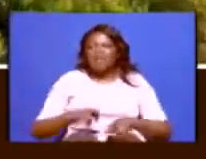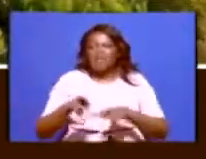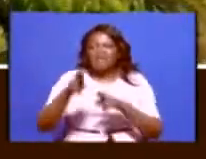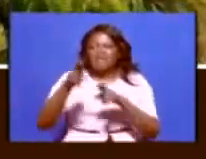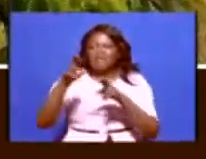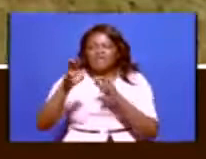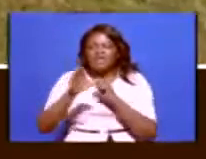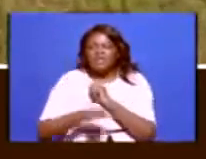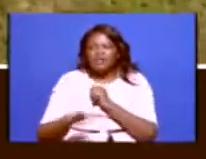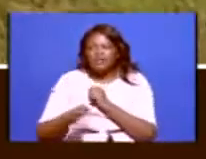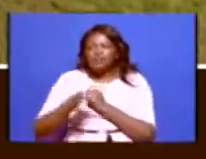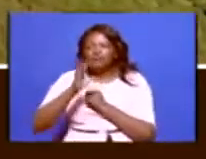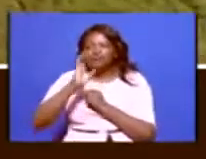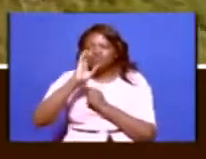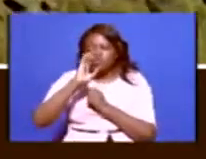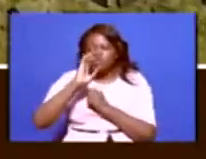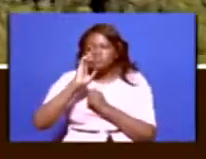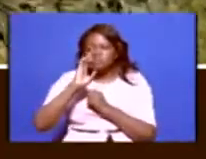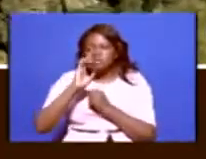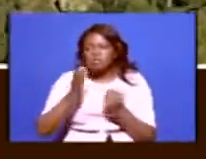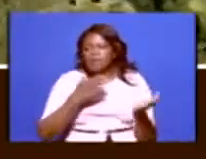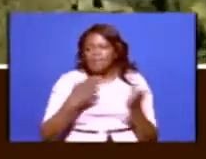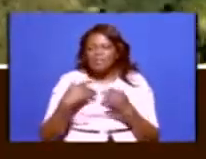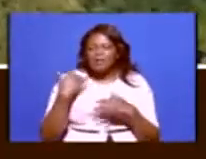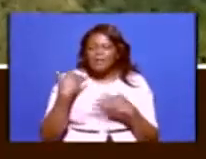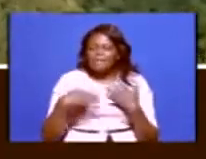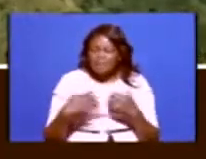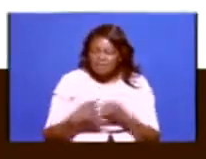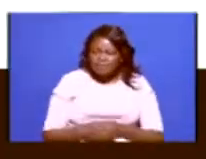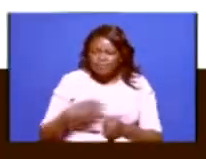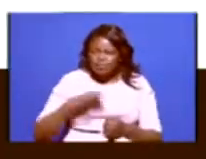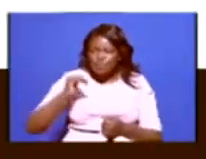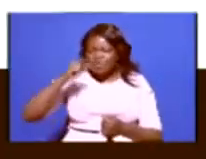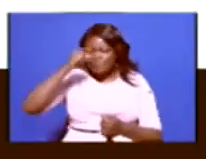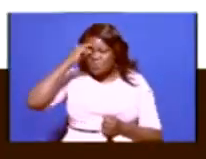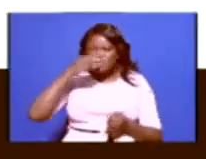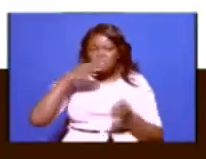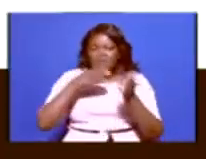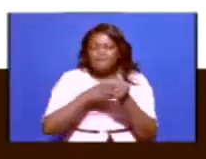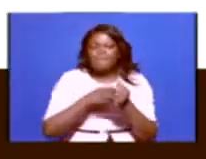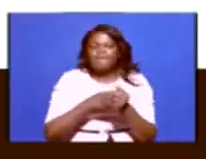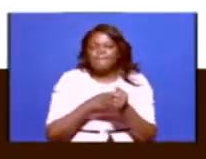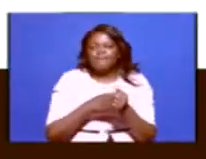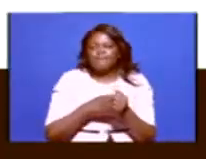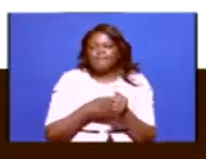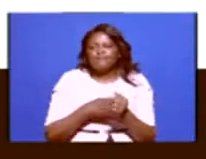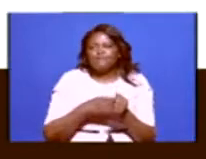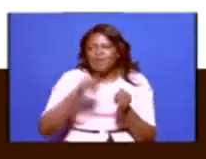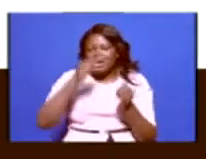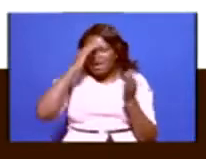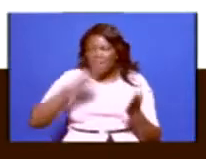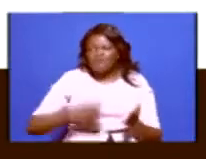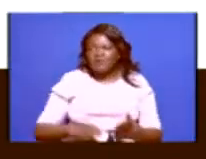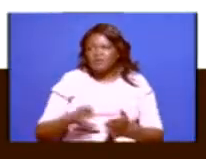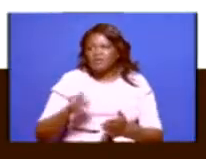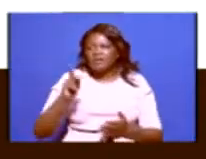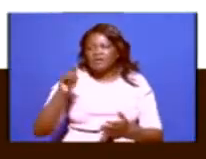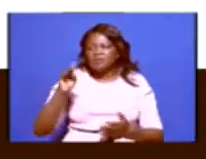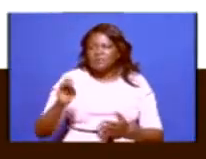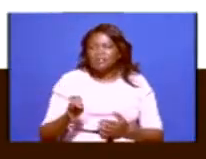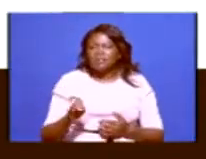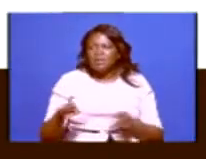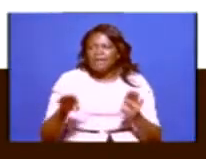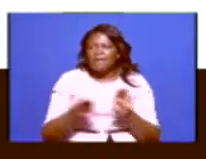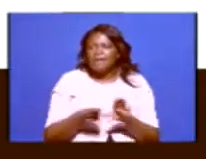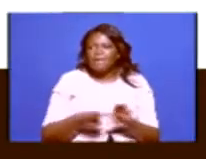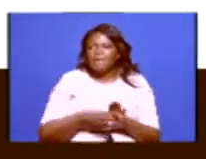drink, bath, and play. Samburu County government is headed by Governor Moses Kasaine Lenon Kulal, a member of the ruling